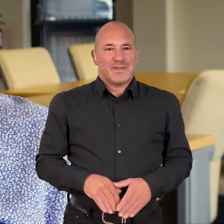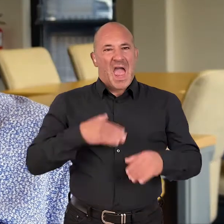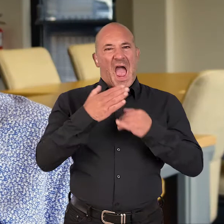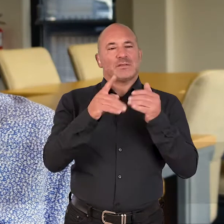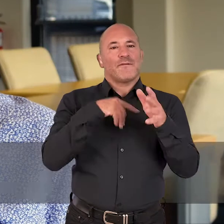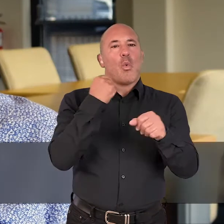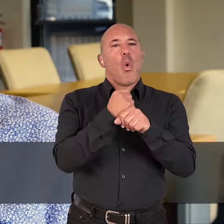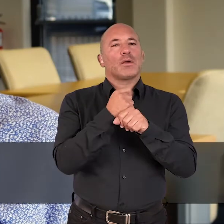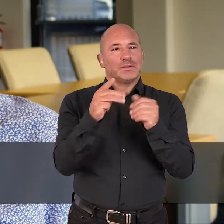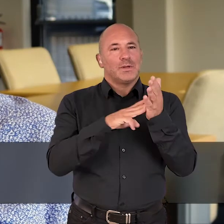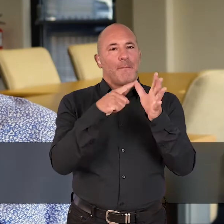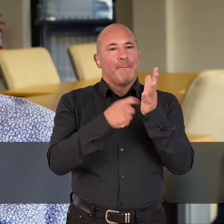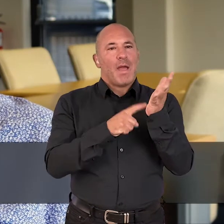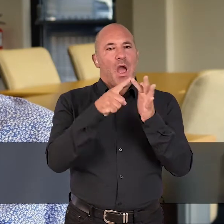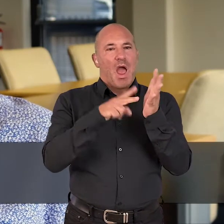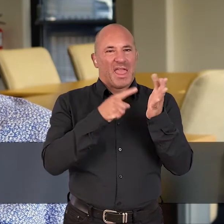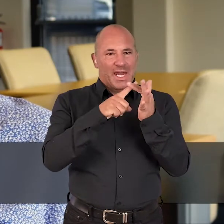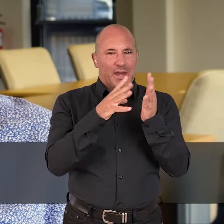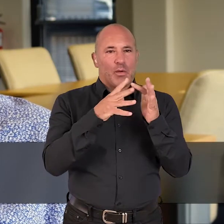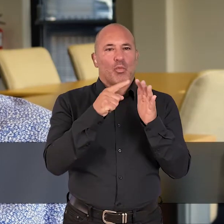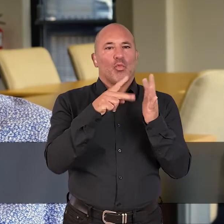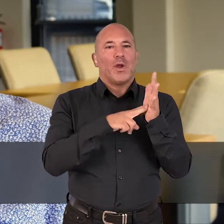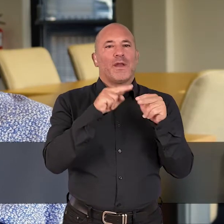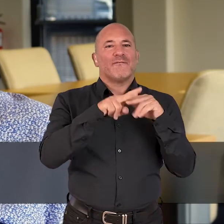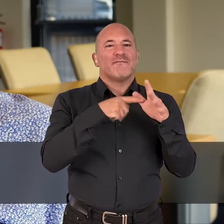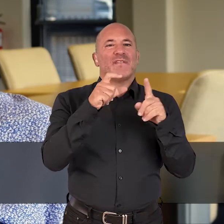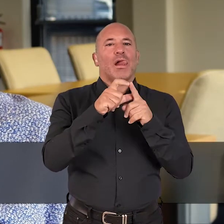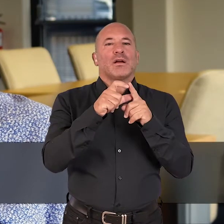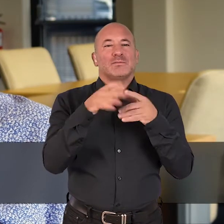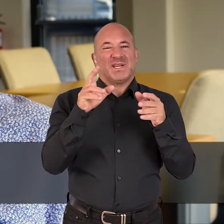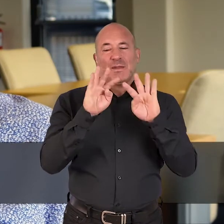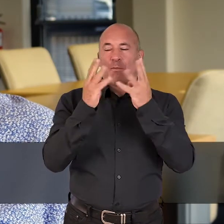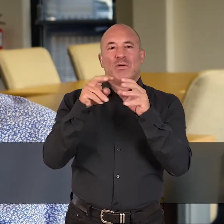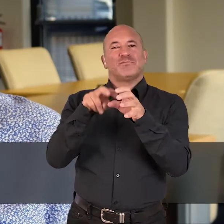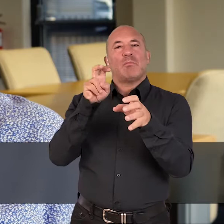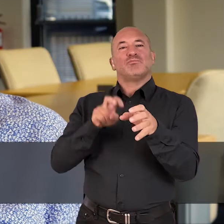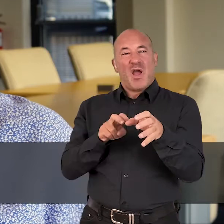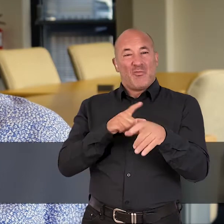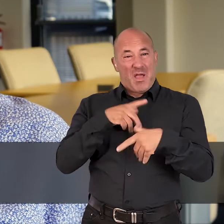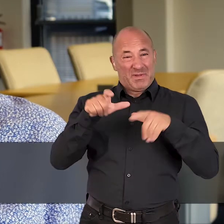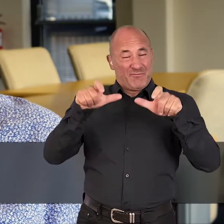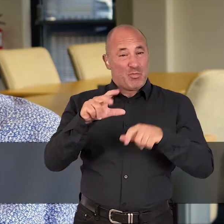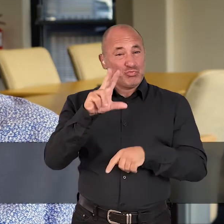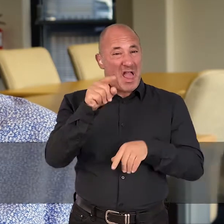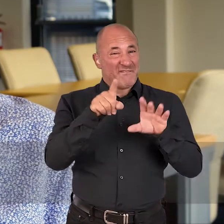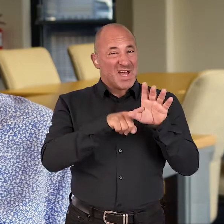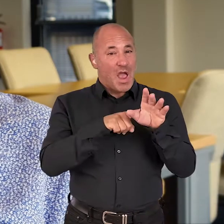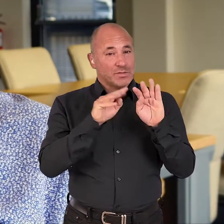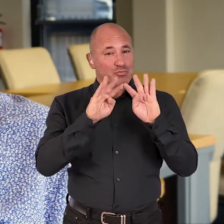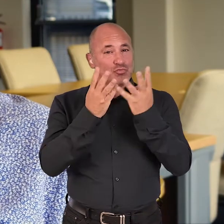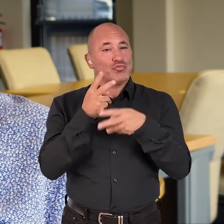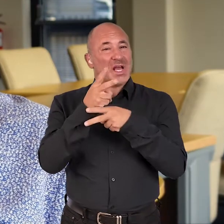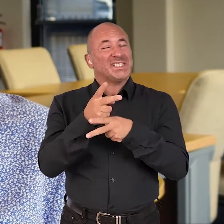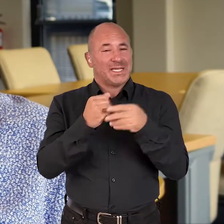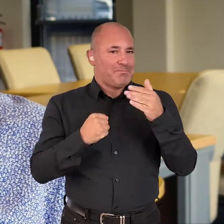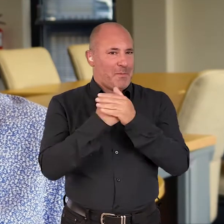Marlene Winfield stepped down from the board at the end of August after the maximum 12-year period as a trustee.